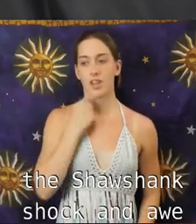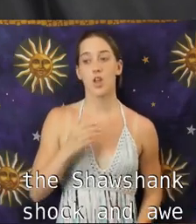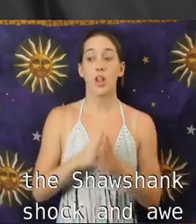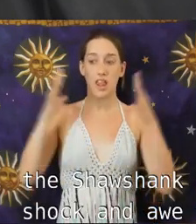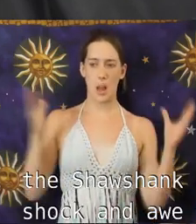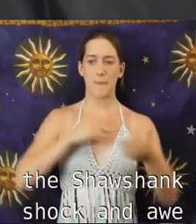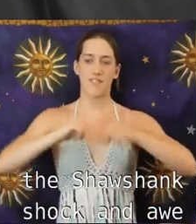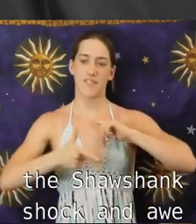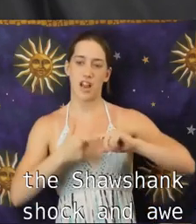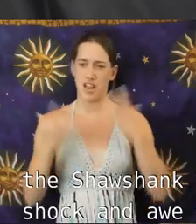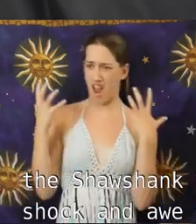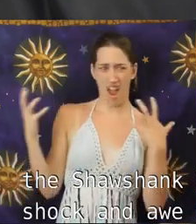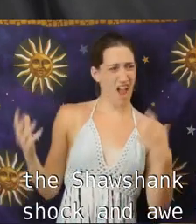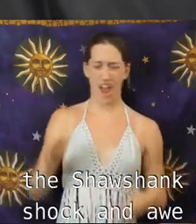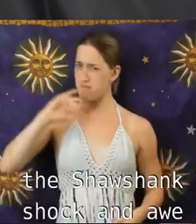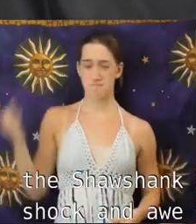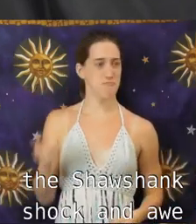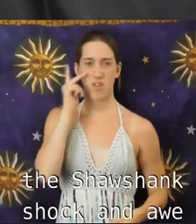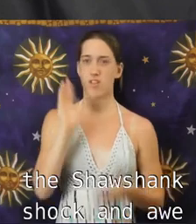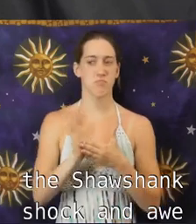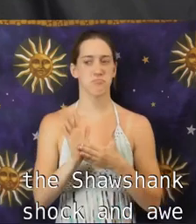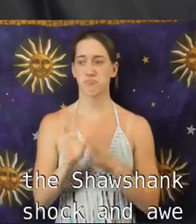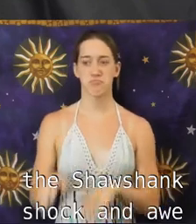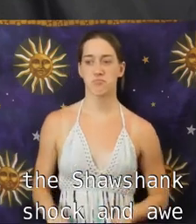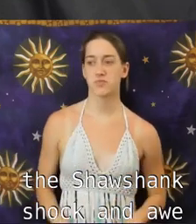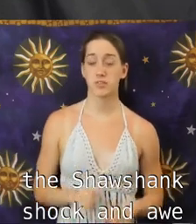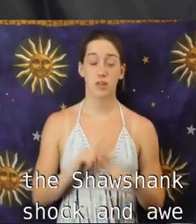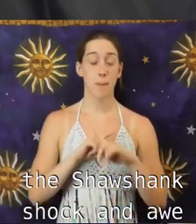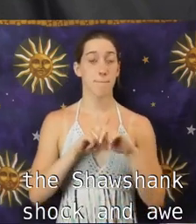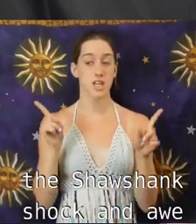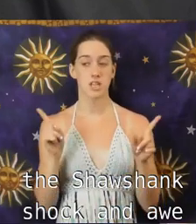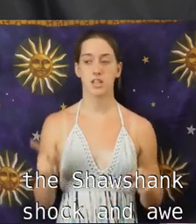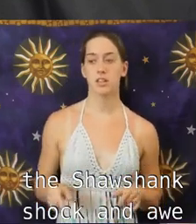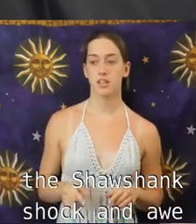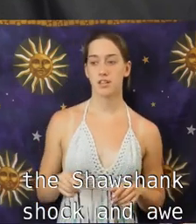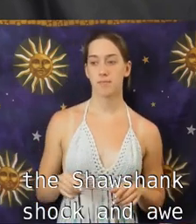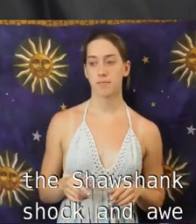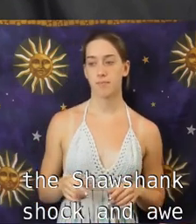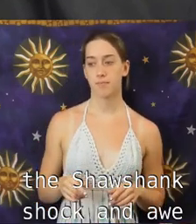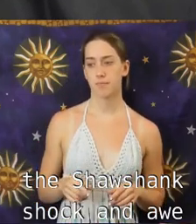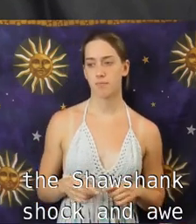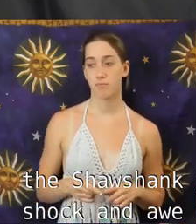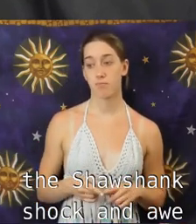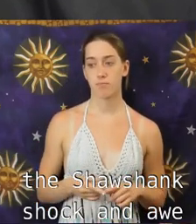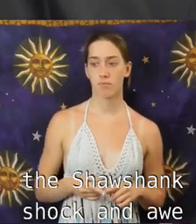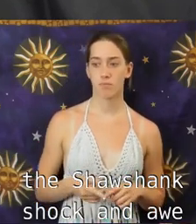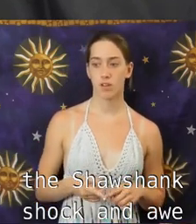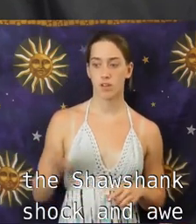many of my friends' shock and awe, I have never seen, but I was